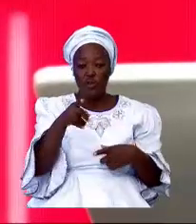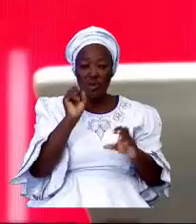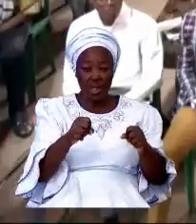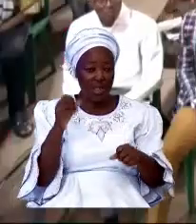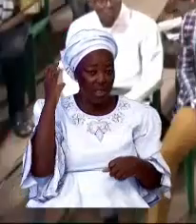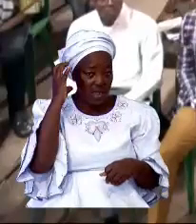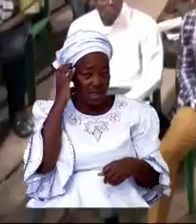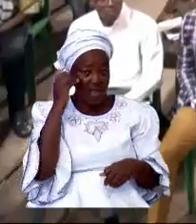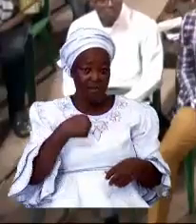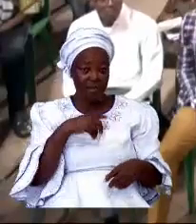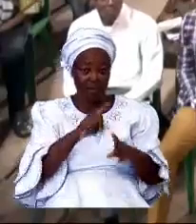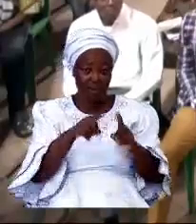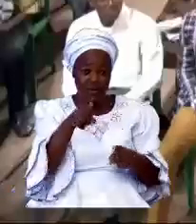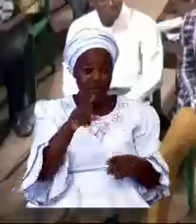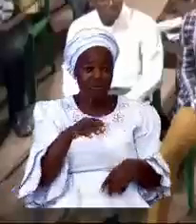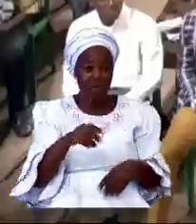life.